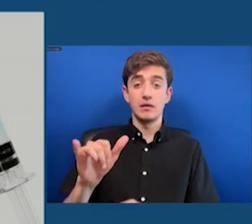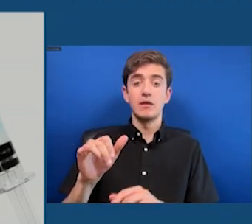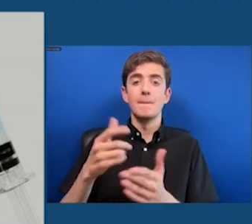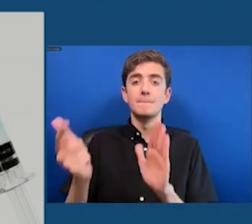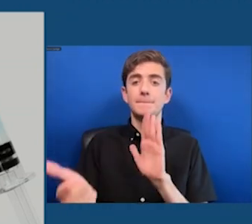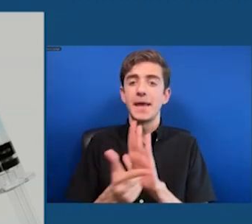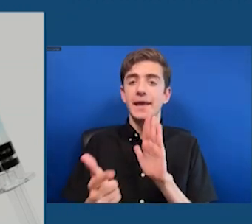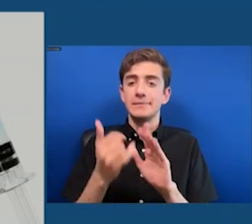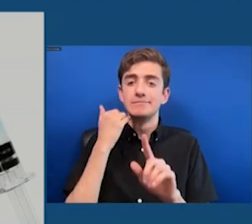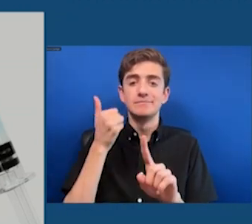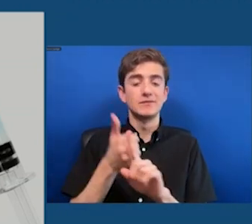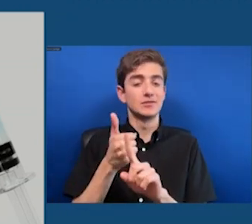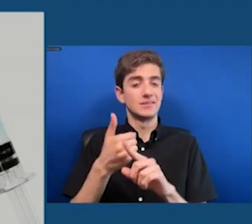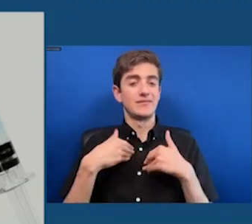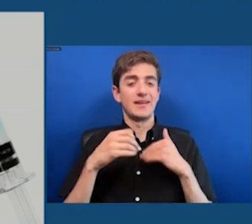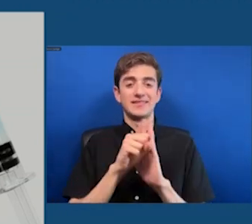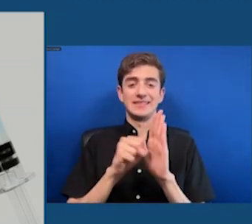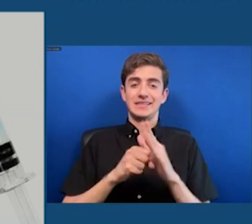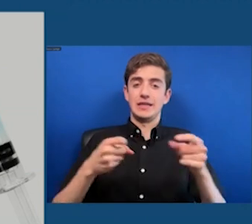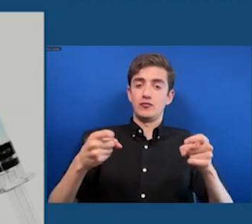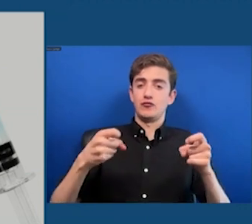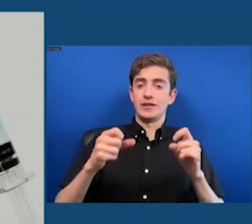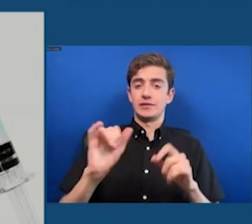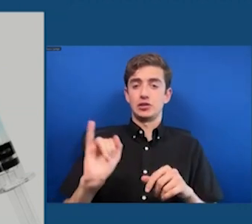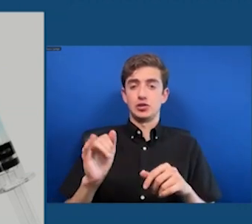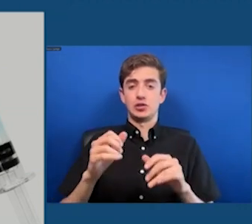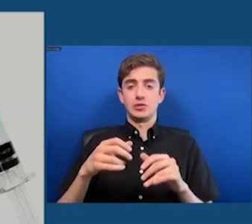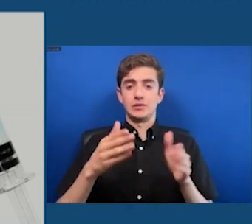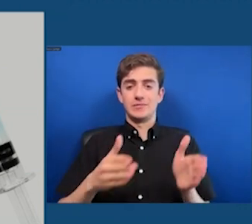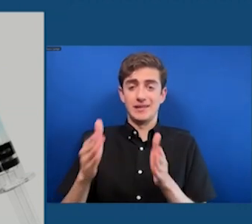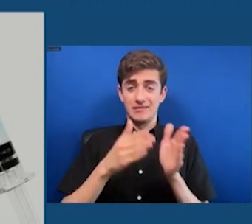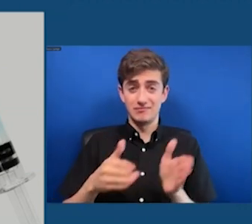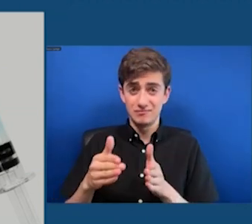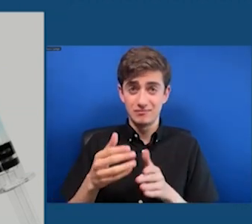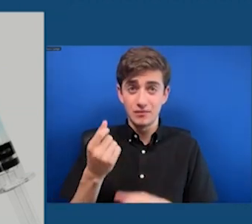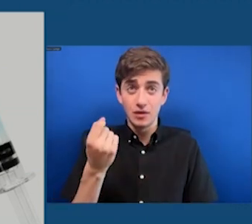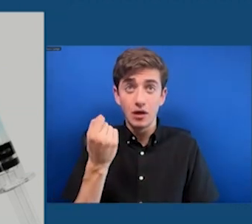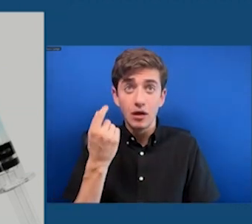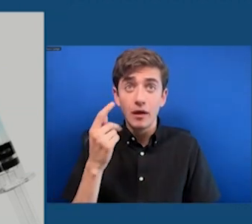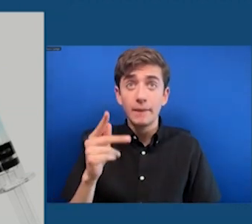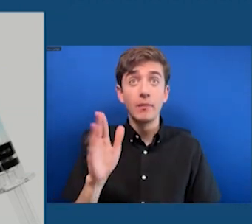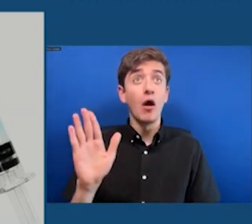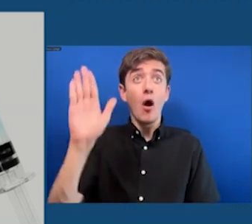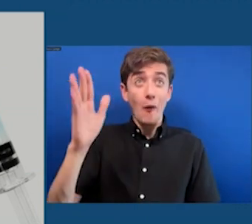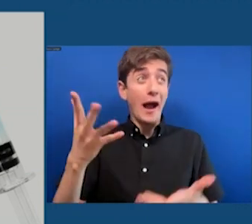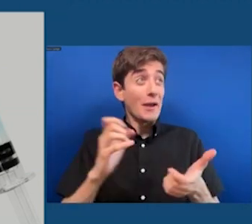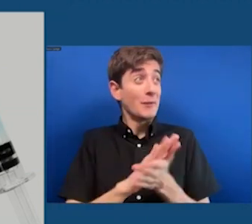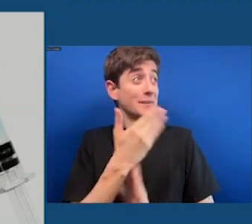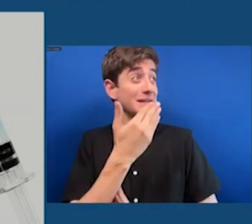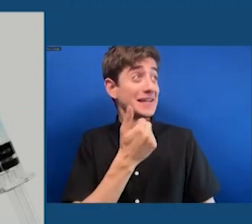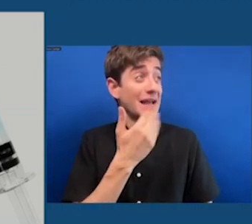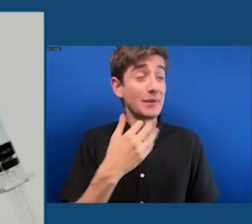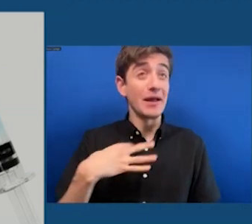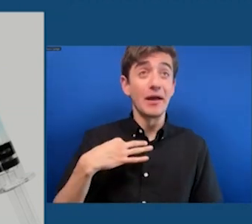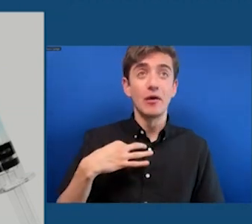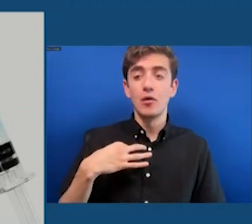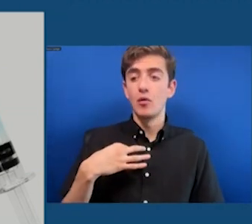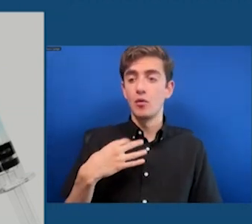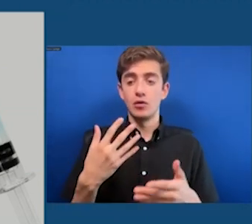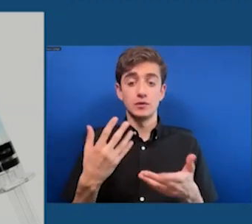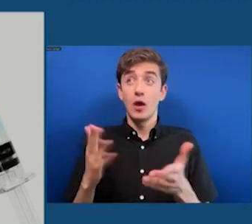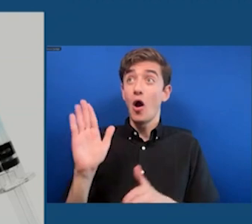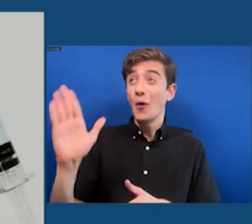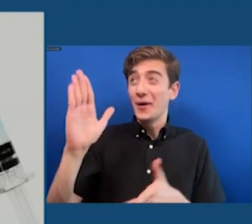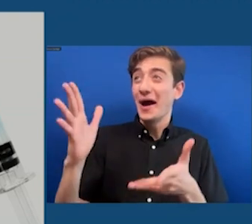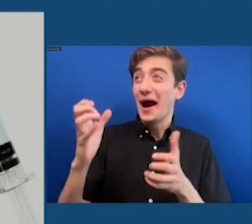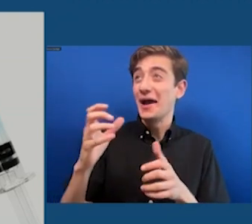plan. No one asks to become a diabetic, and actually no one asks to be extorted by greedy pharmaceutical